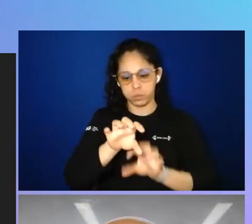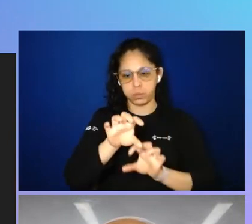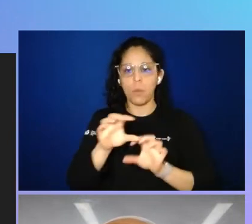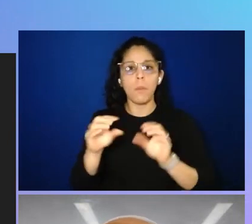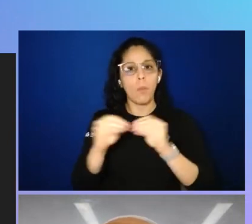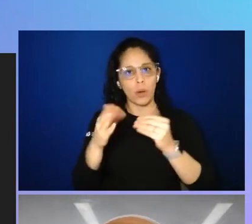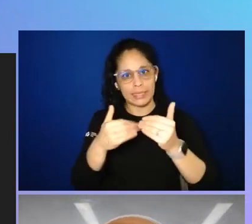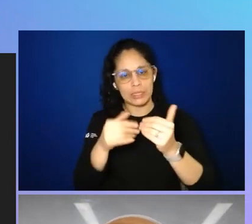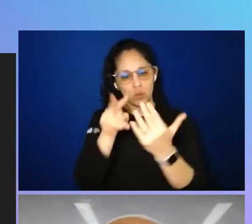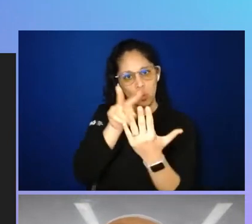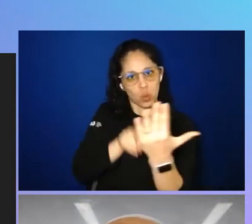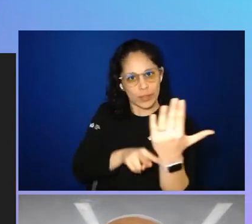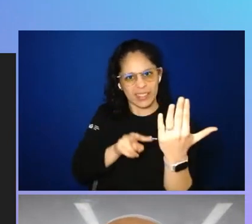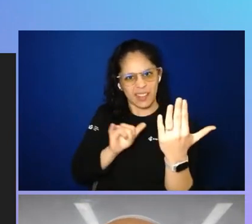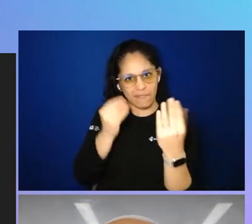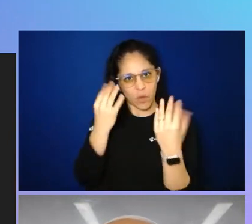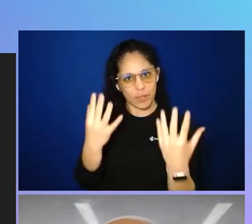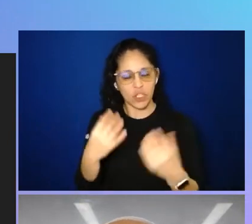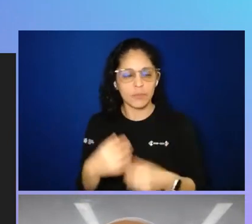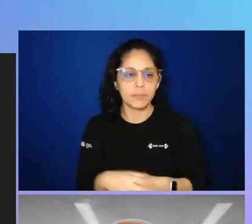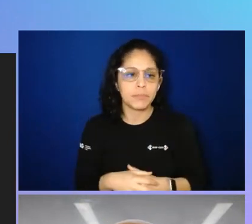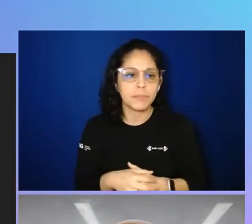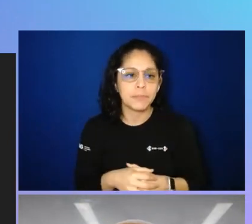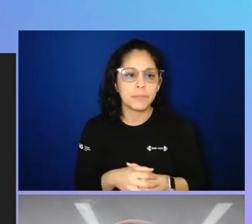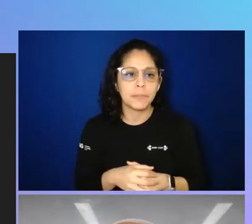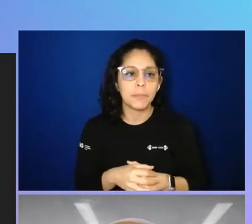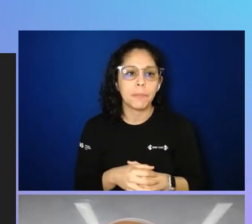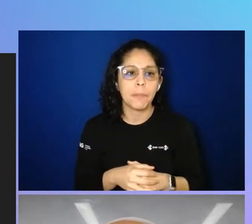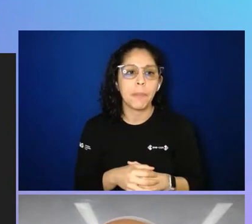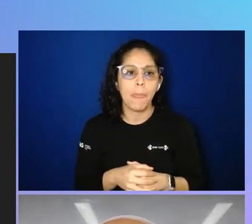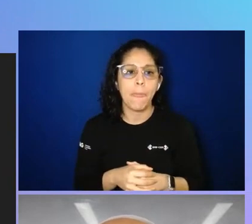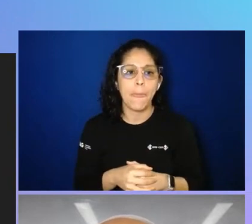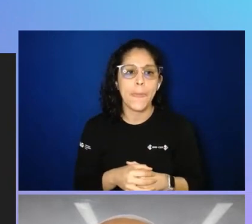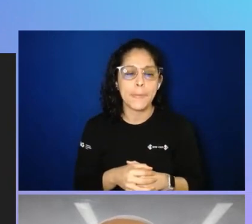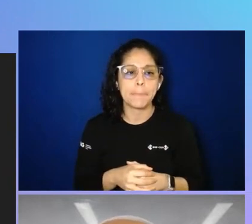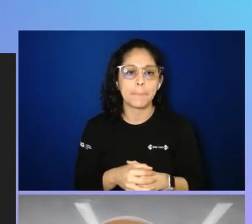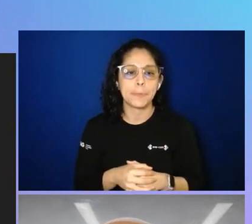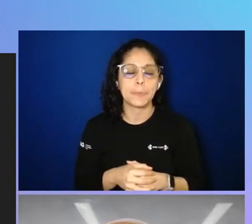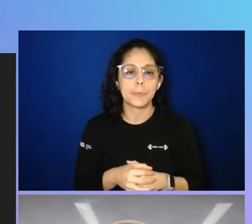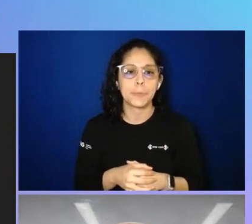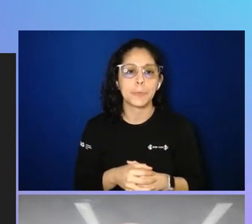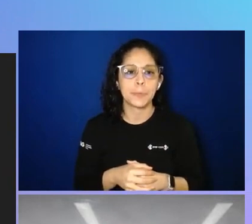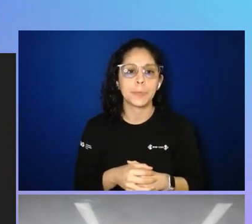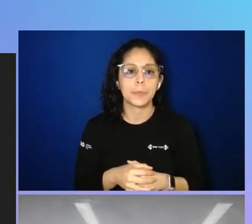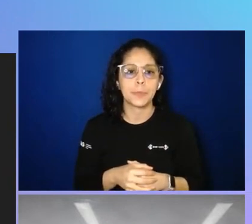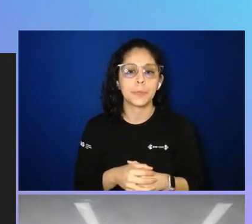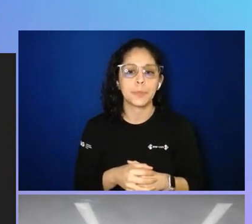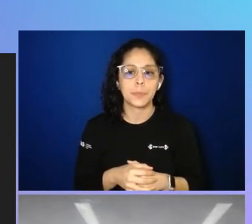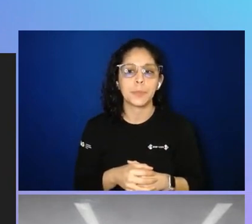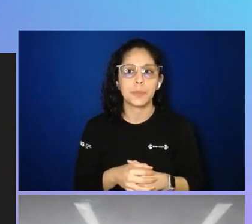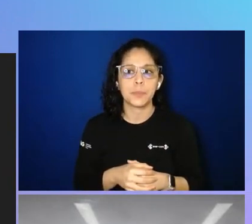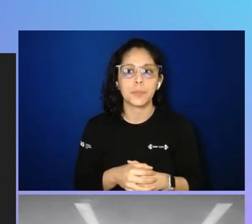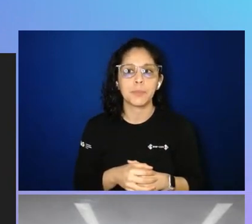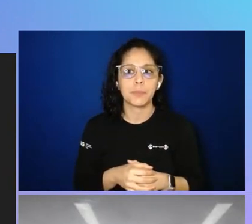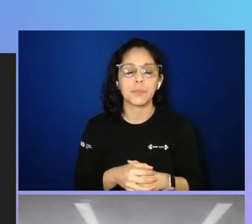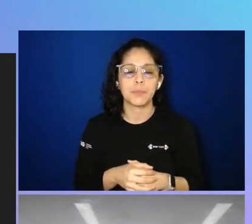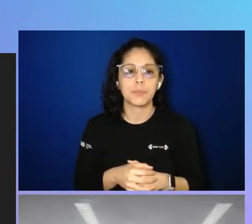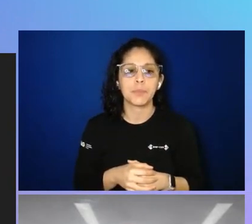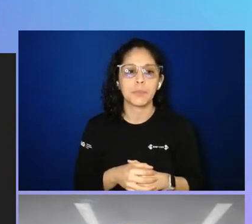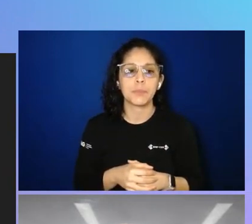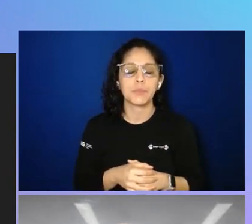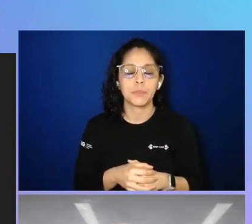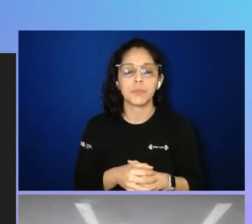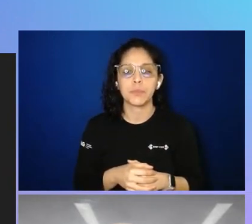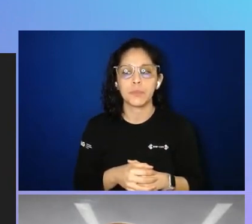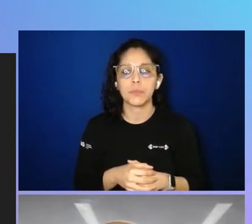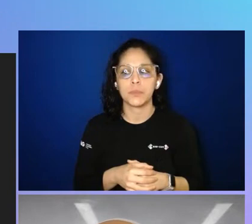And then You can make that so the